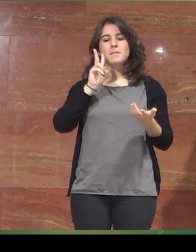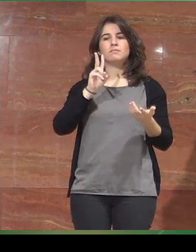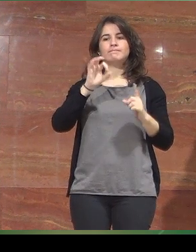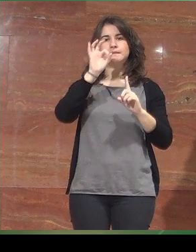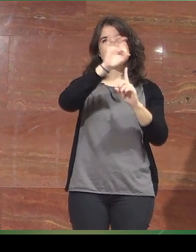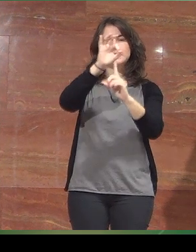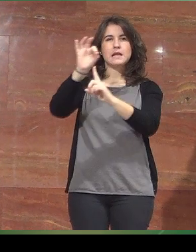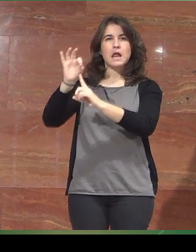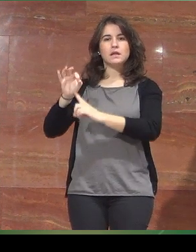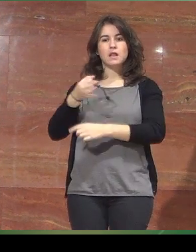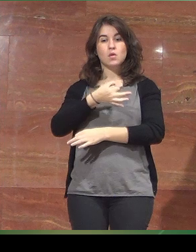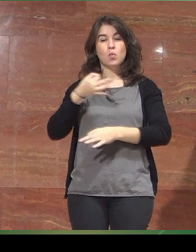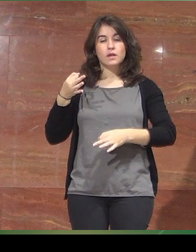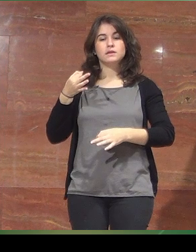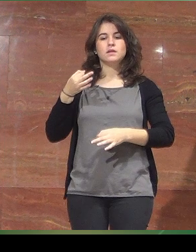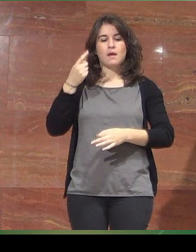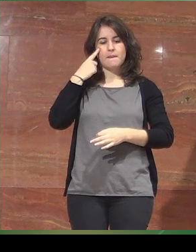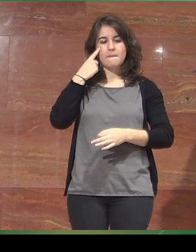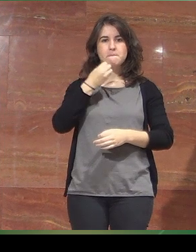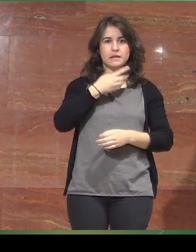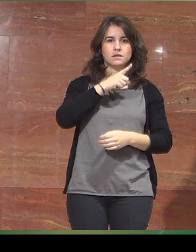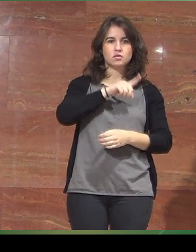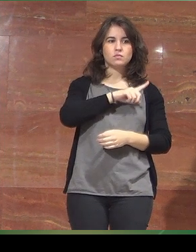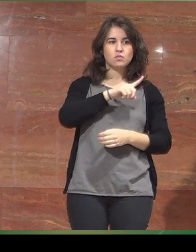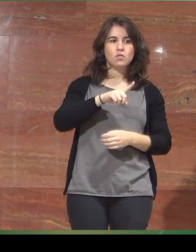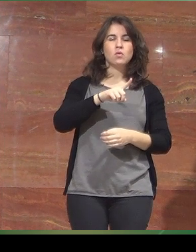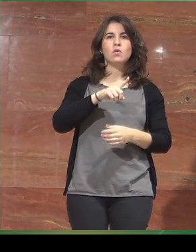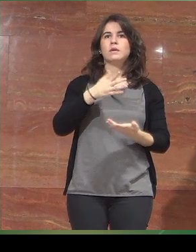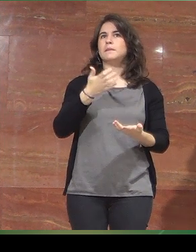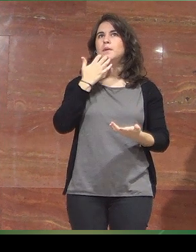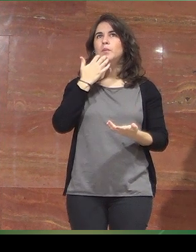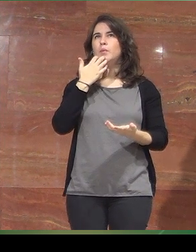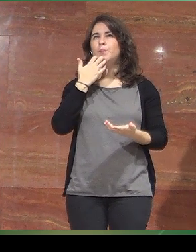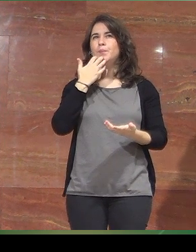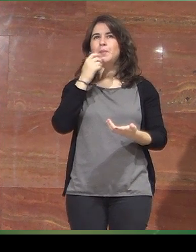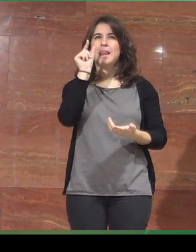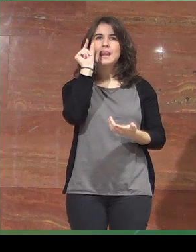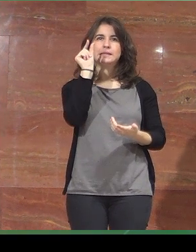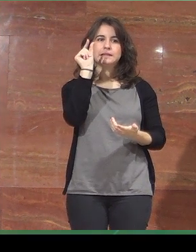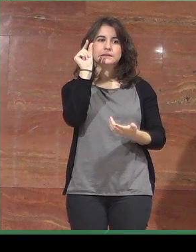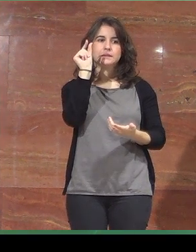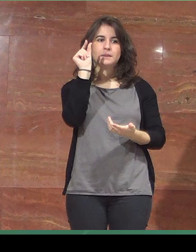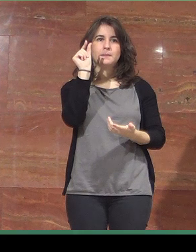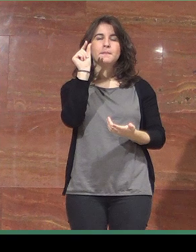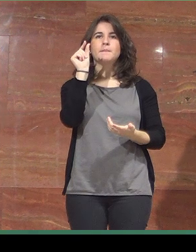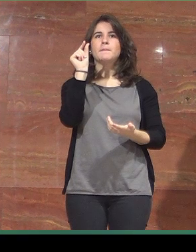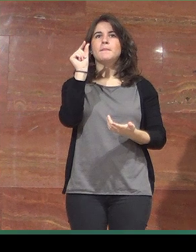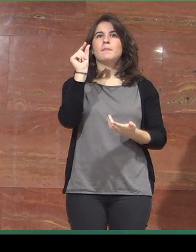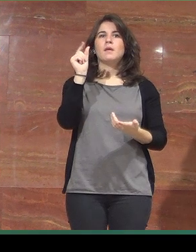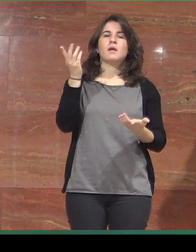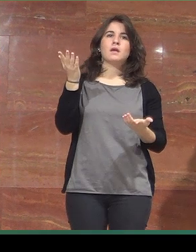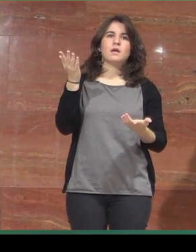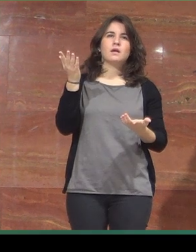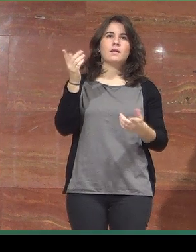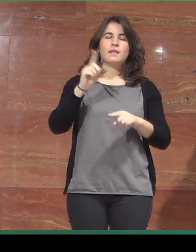And we used upper and lower case to describe, to spell out most words, because we recognized